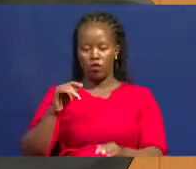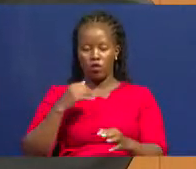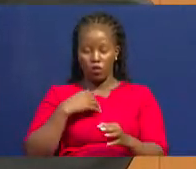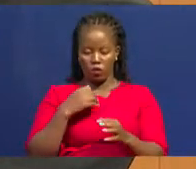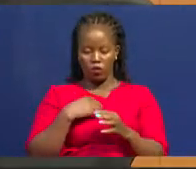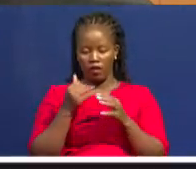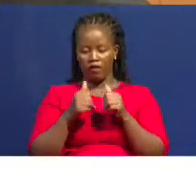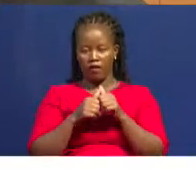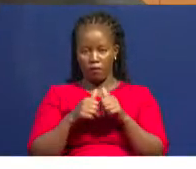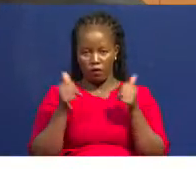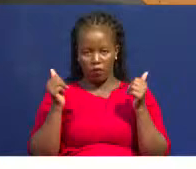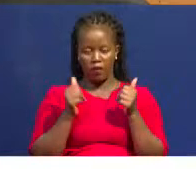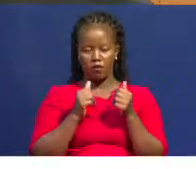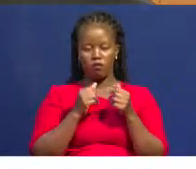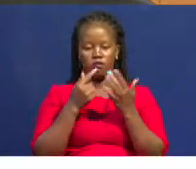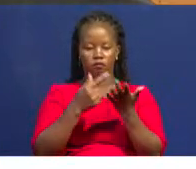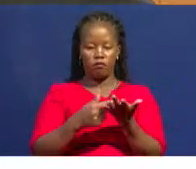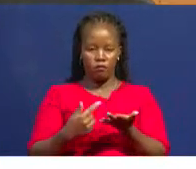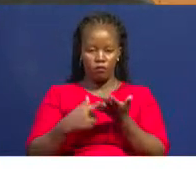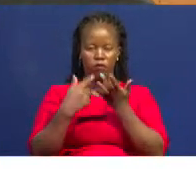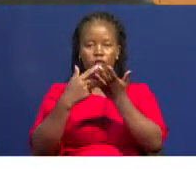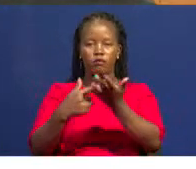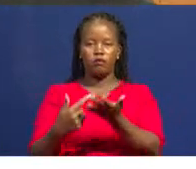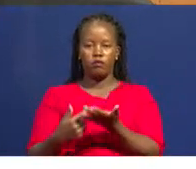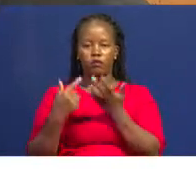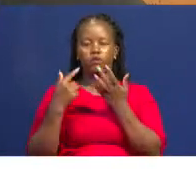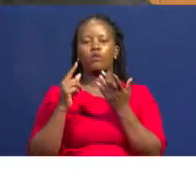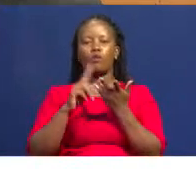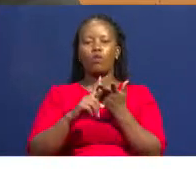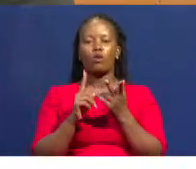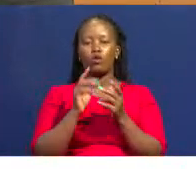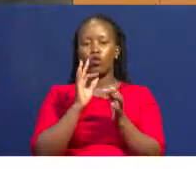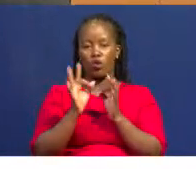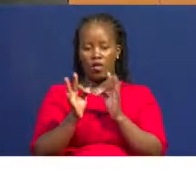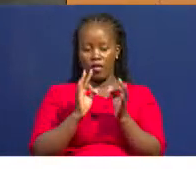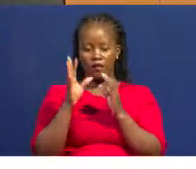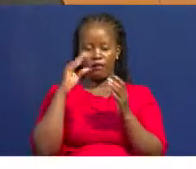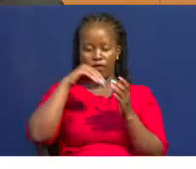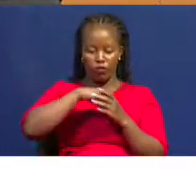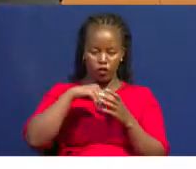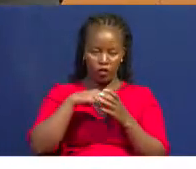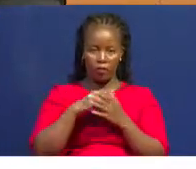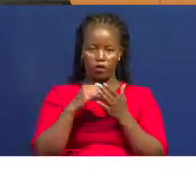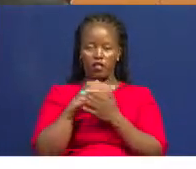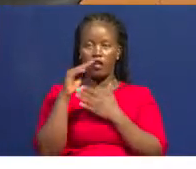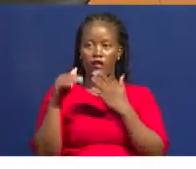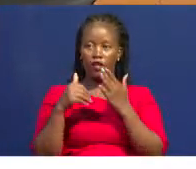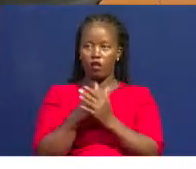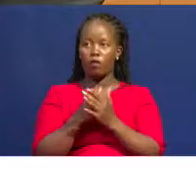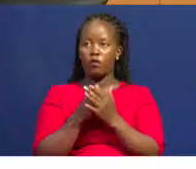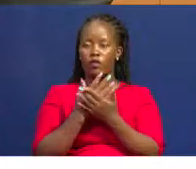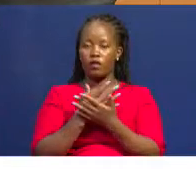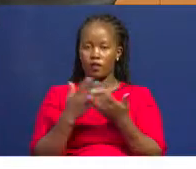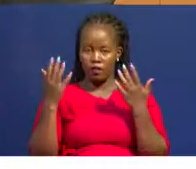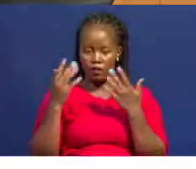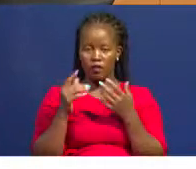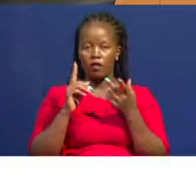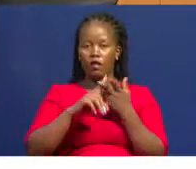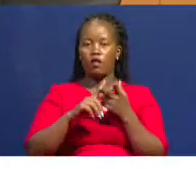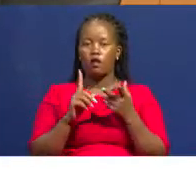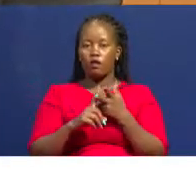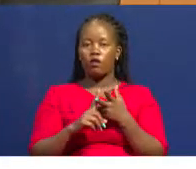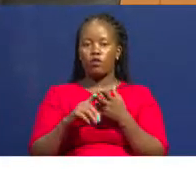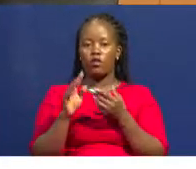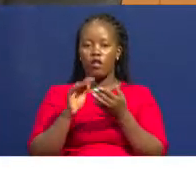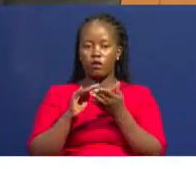proper discussion. Yes. And when we have involved everybody, so that we can ask ourselves questions. What is beating us? And